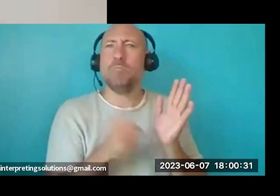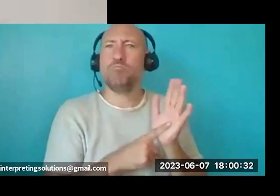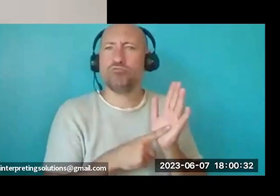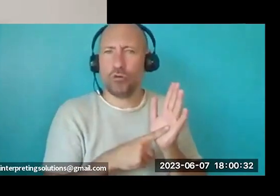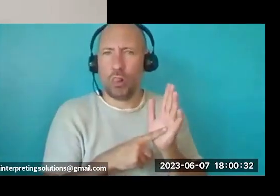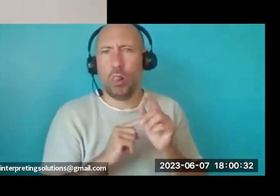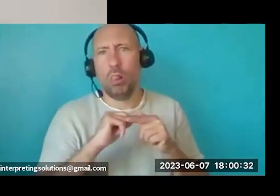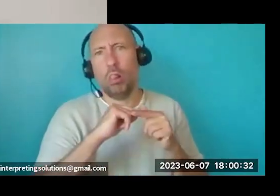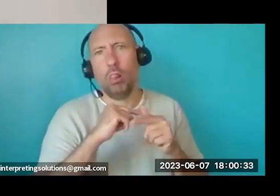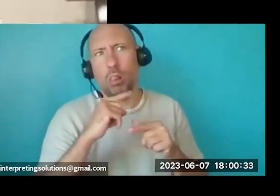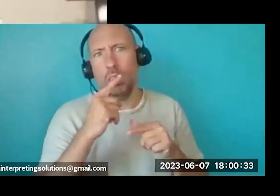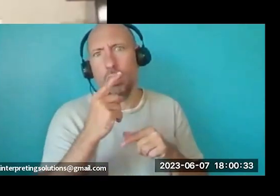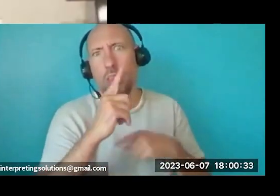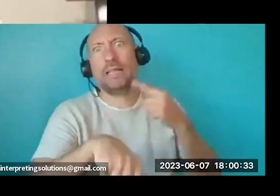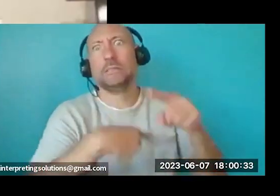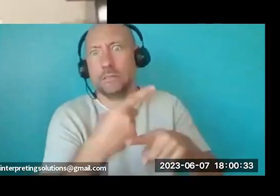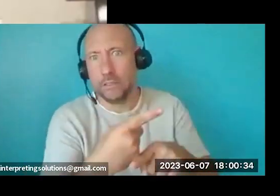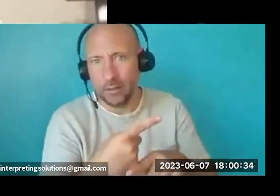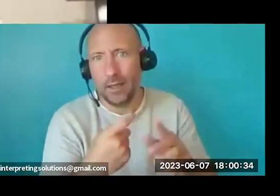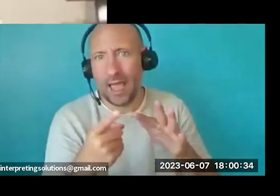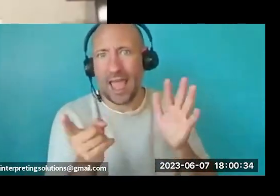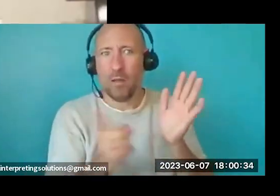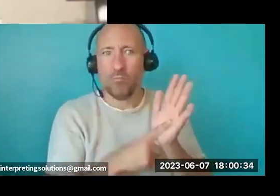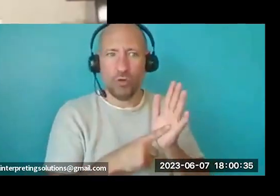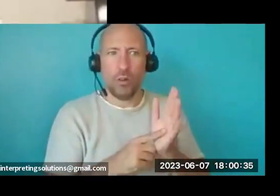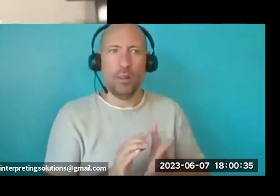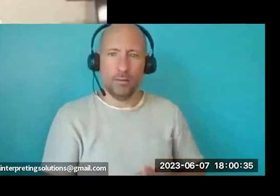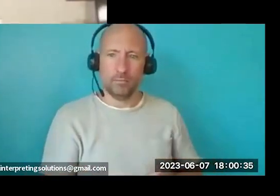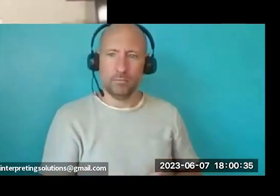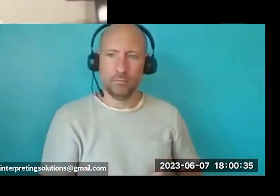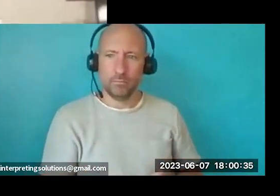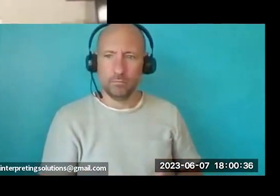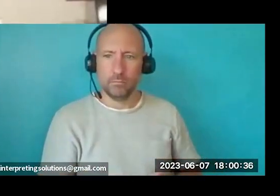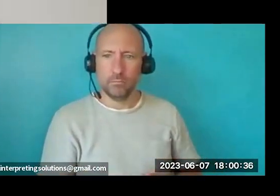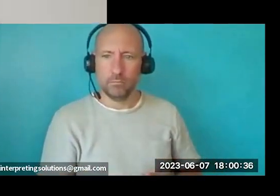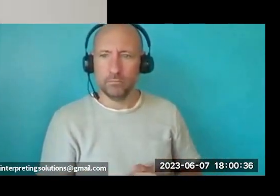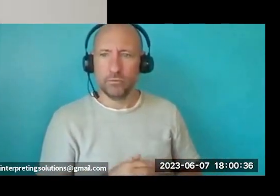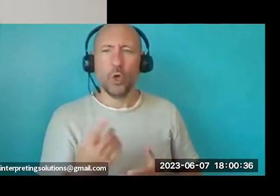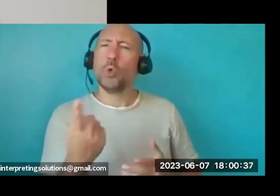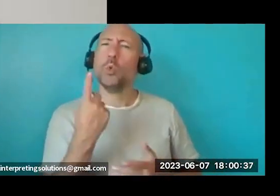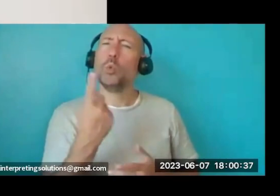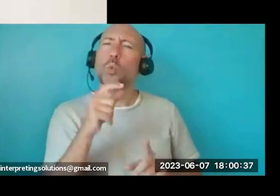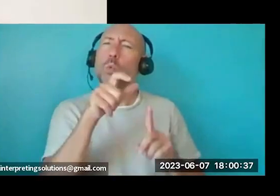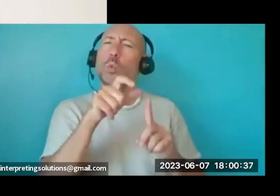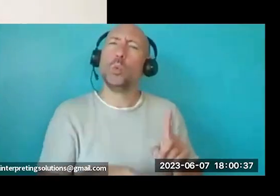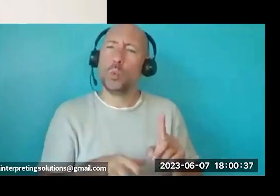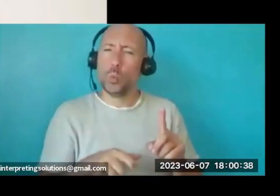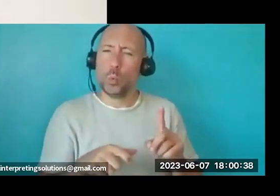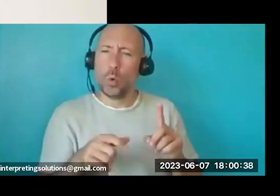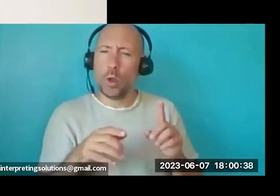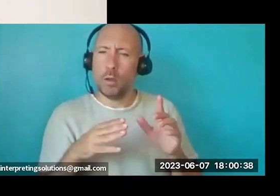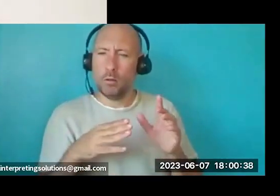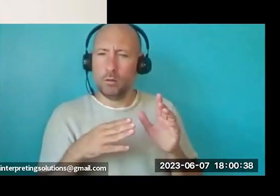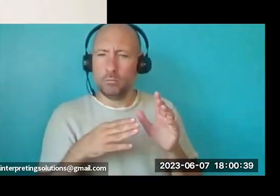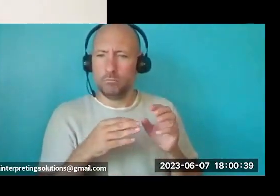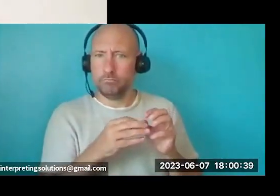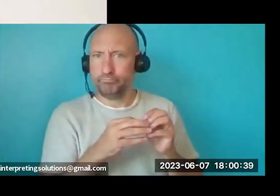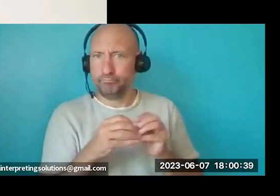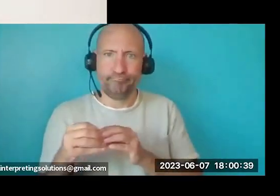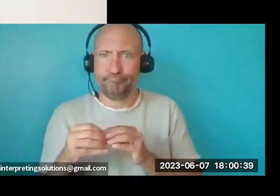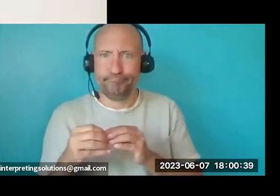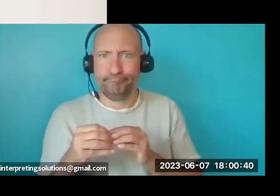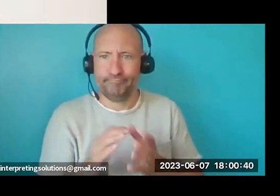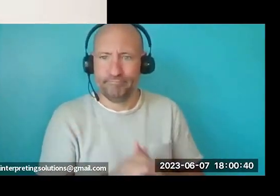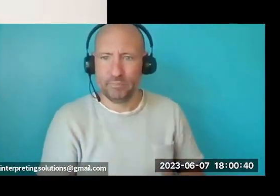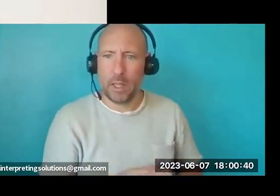in April 2024. Marta Olivieri is the name of the choreographer. Thank you. Thank you very